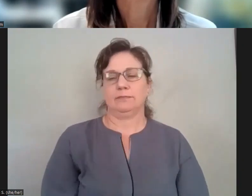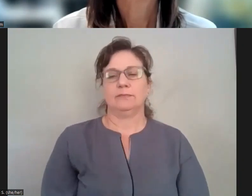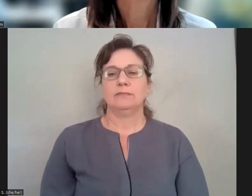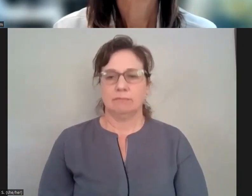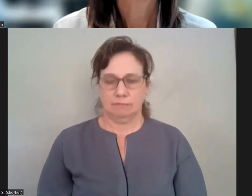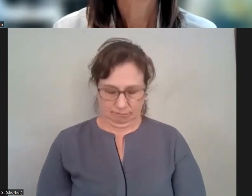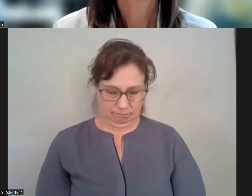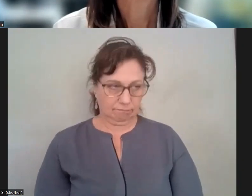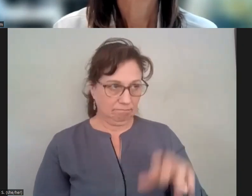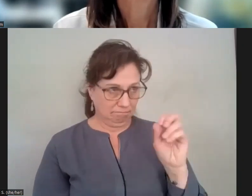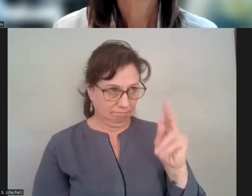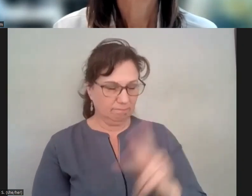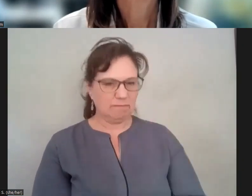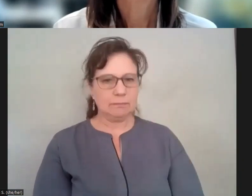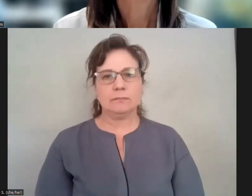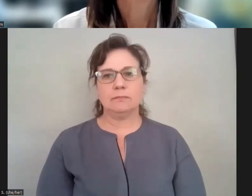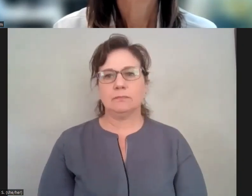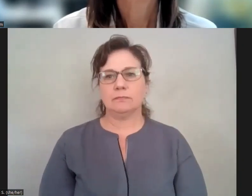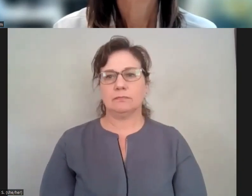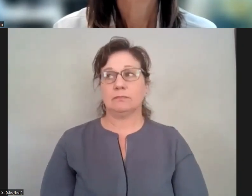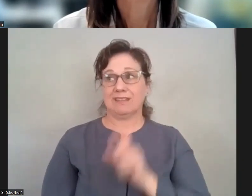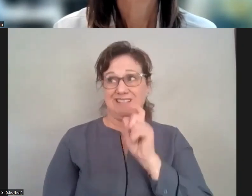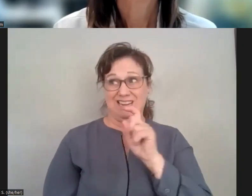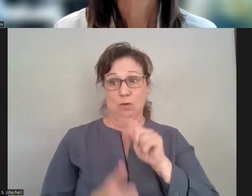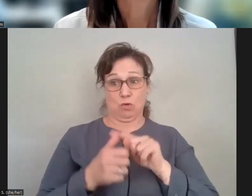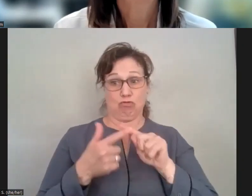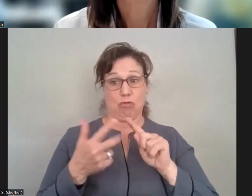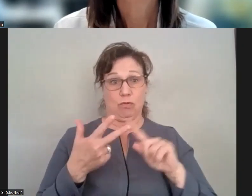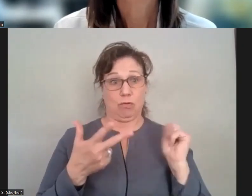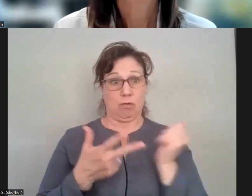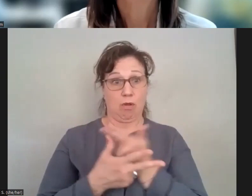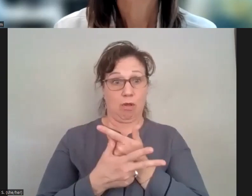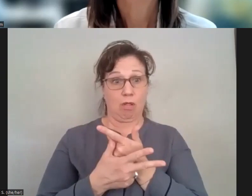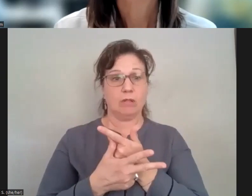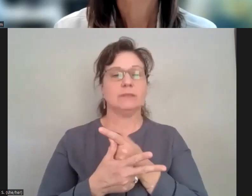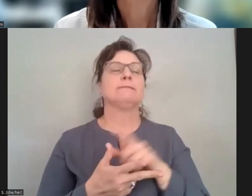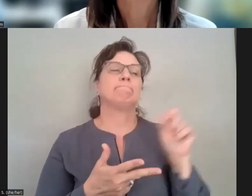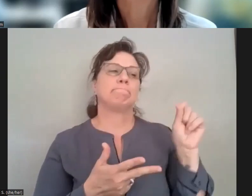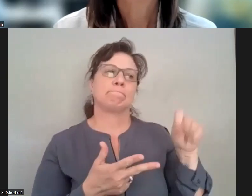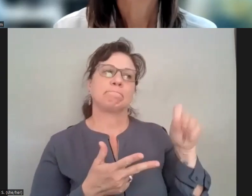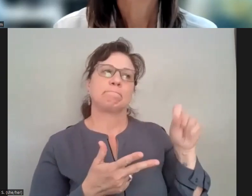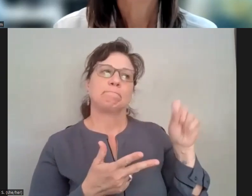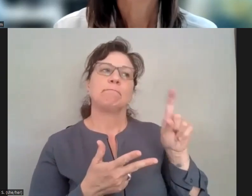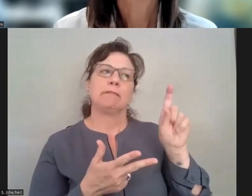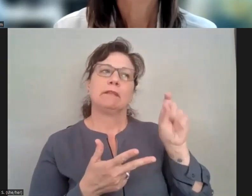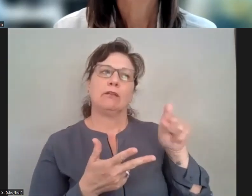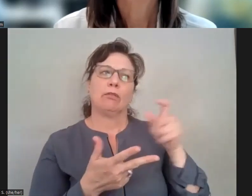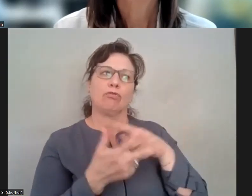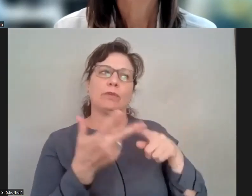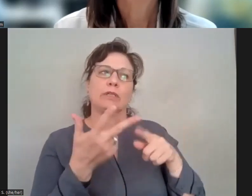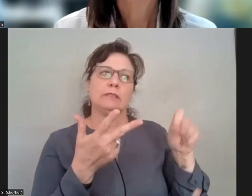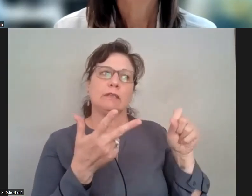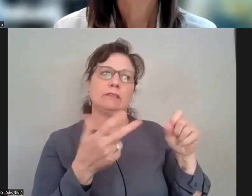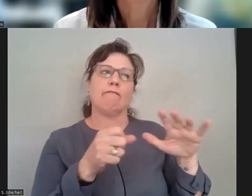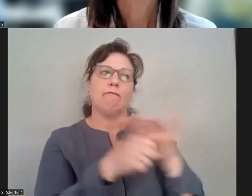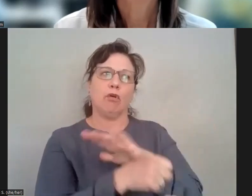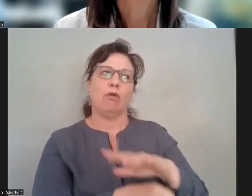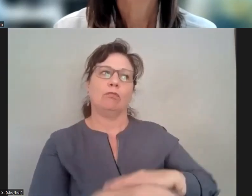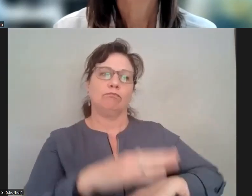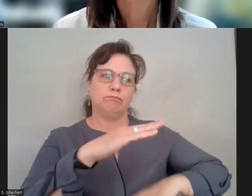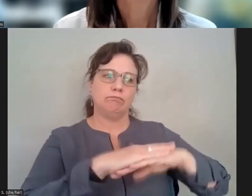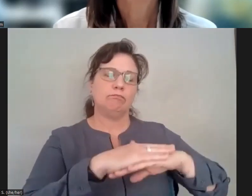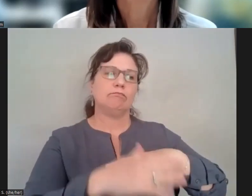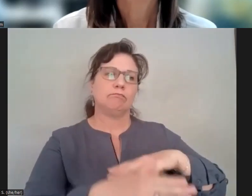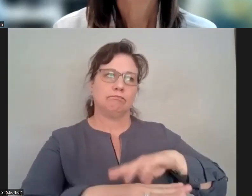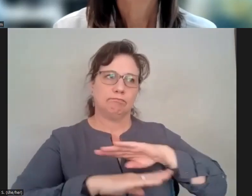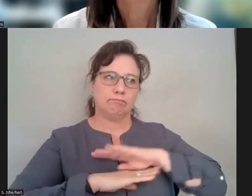Okay. And you need all 3 shots, correct? You should get, yeah, you really need all 3 shots to get the full effect of the vaccine.